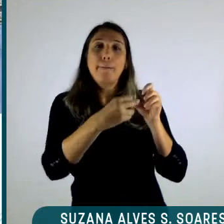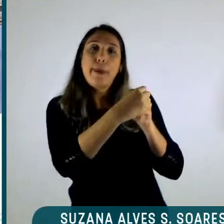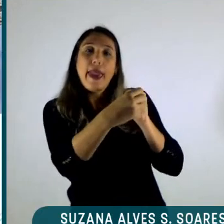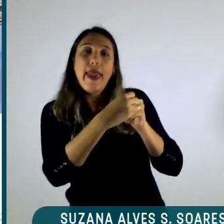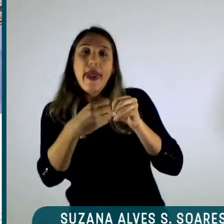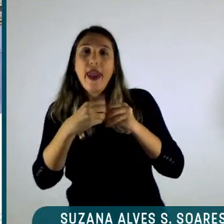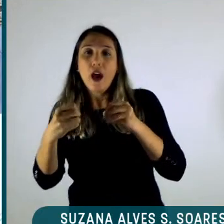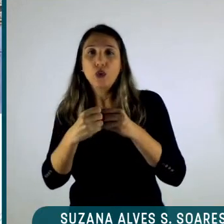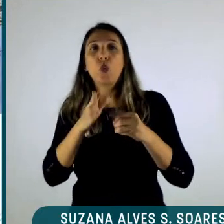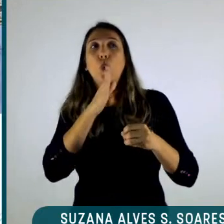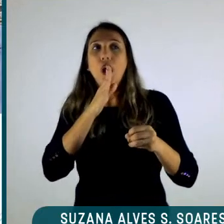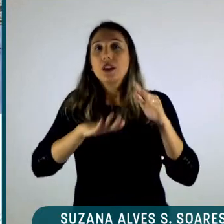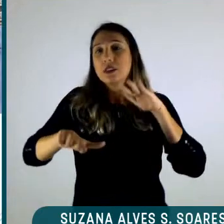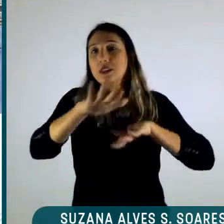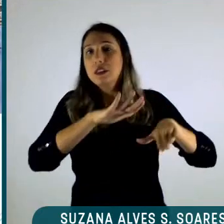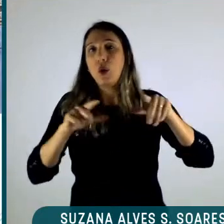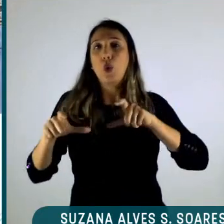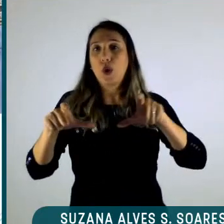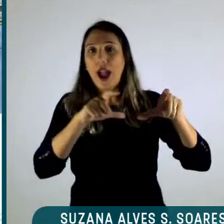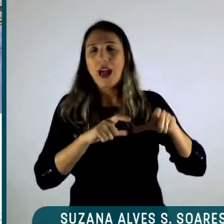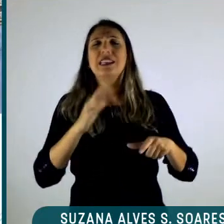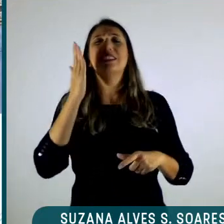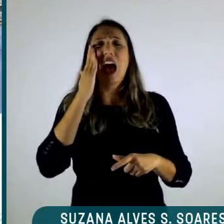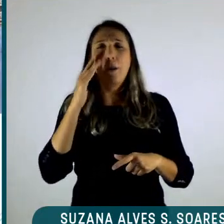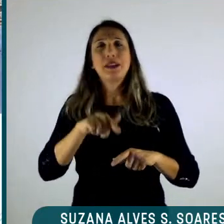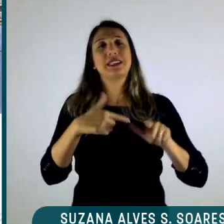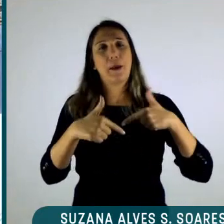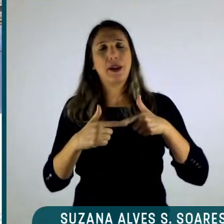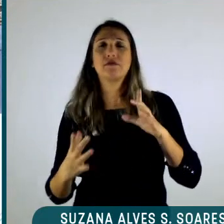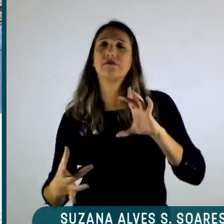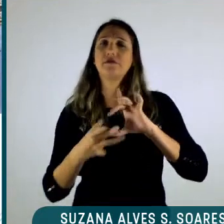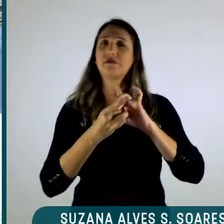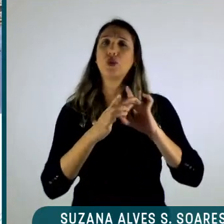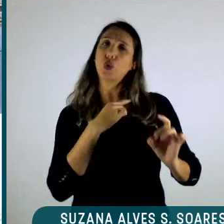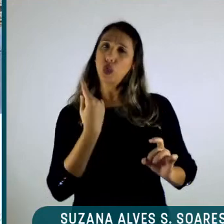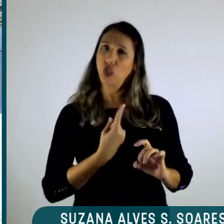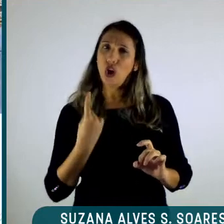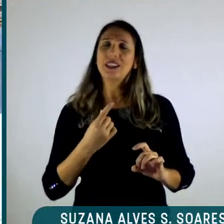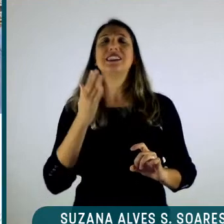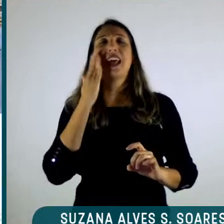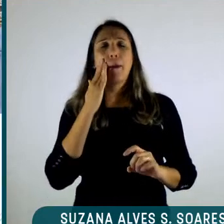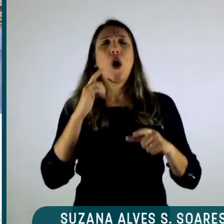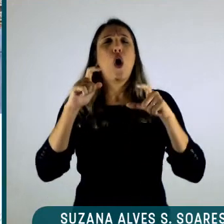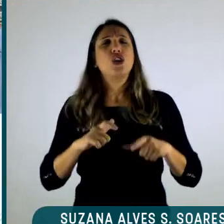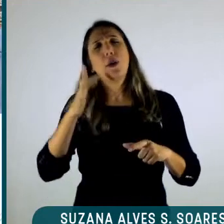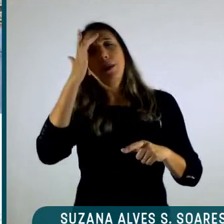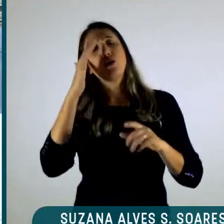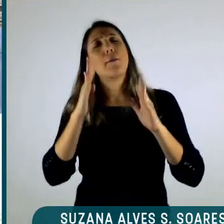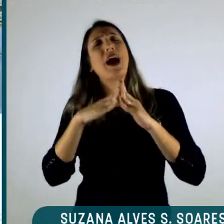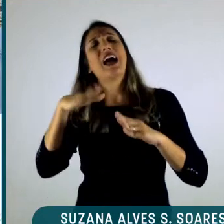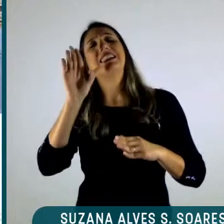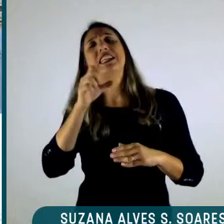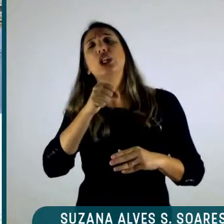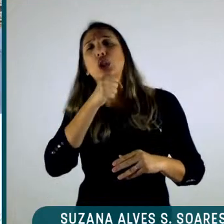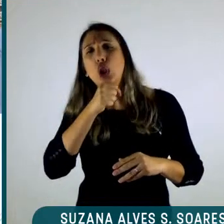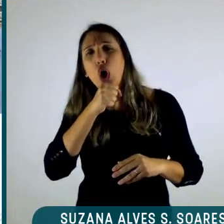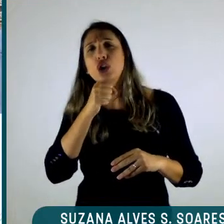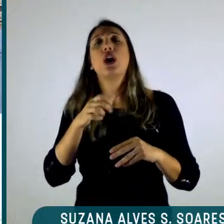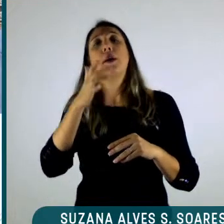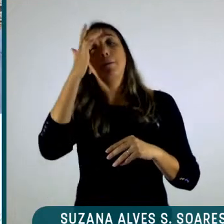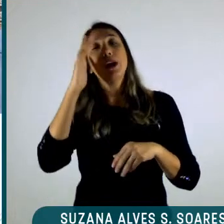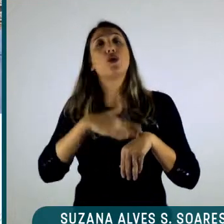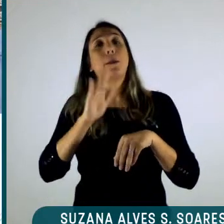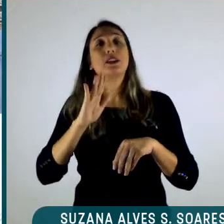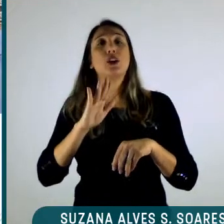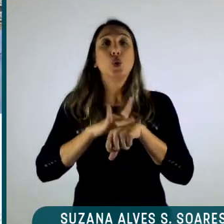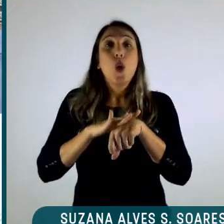community agents who are inhabitants of the place. They know the territory and they know the work is integrated with us. They know where the elderly people